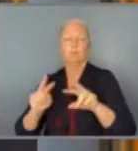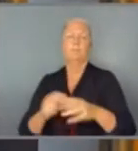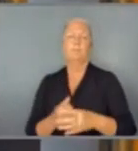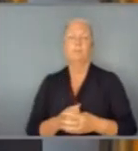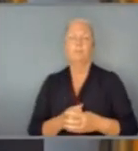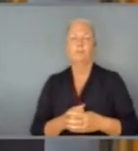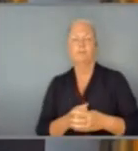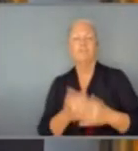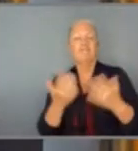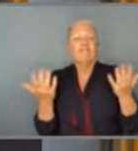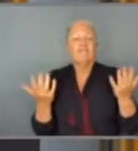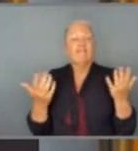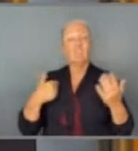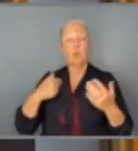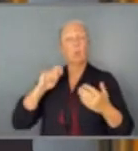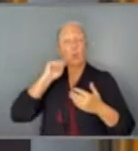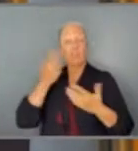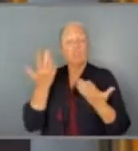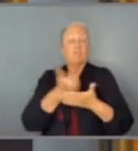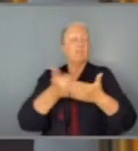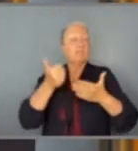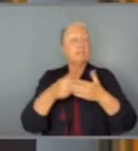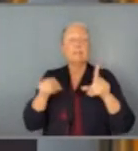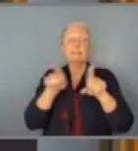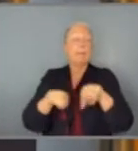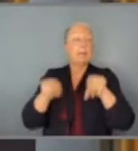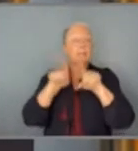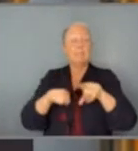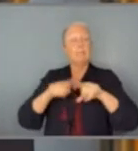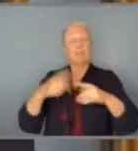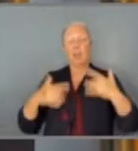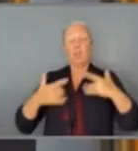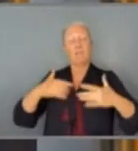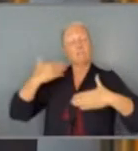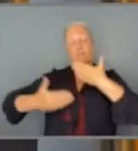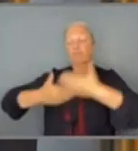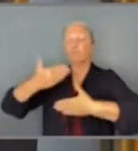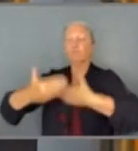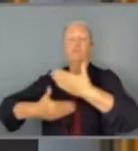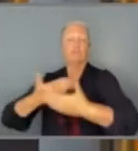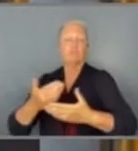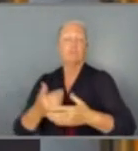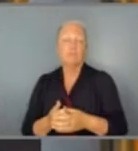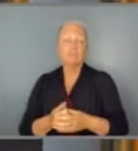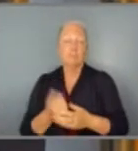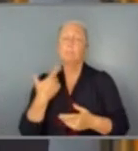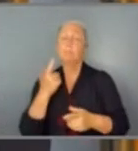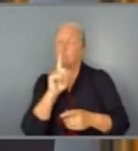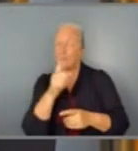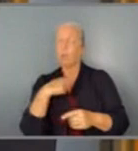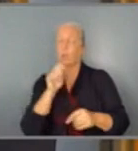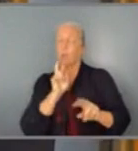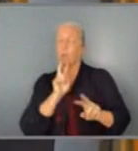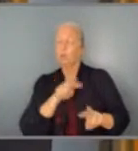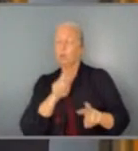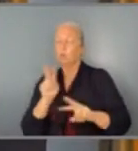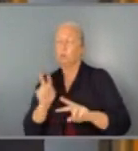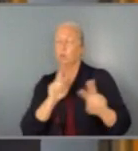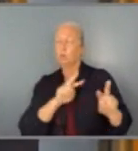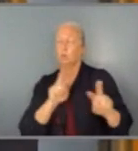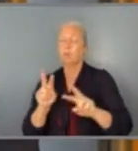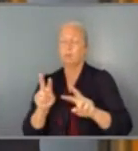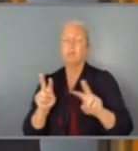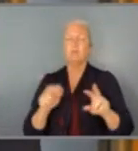business as we've been going, and we're looking very closely every day. And that severity elements we'll be able to say